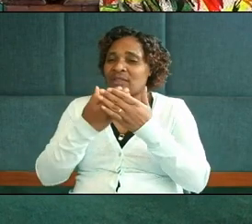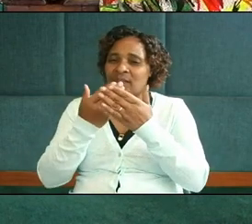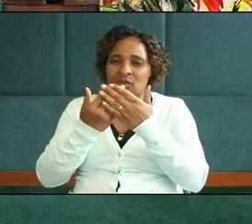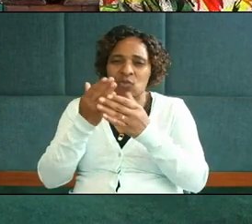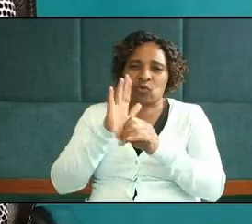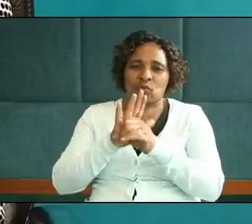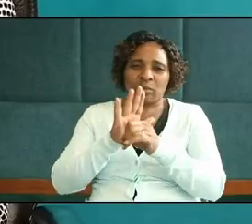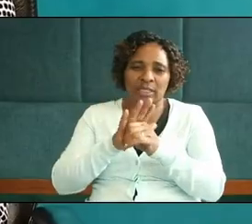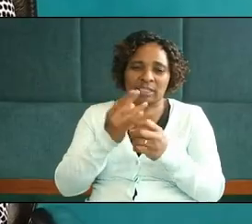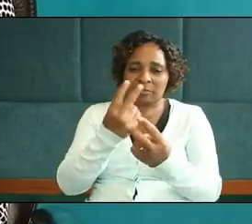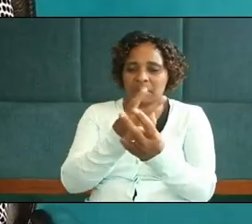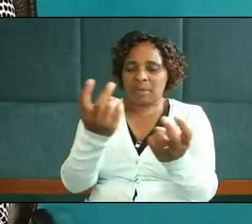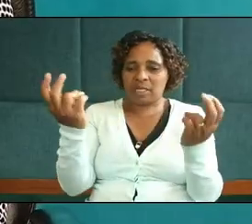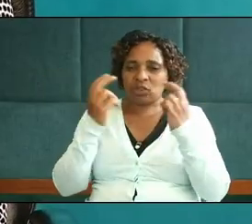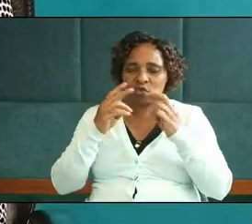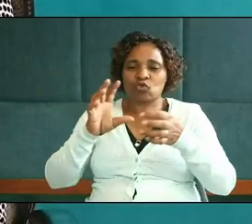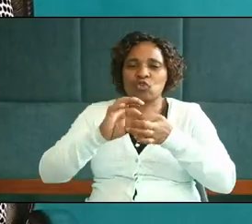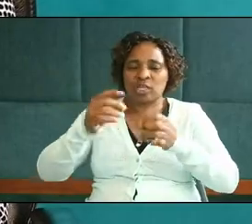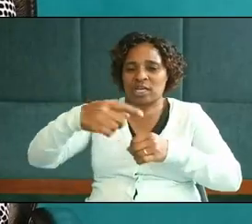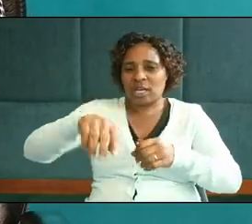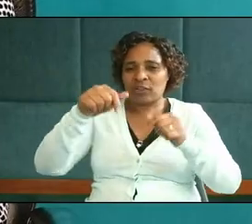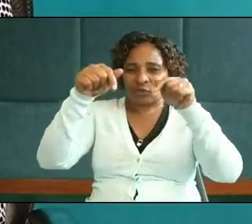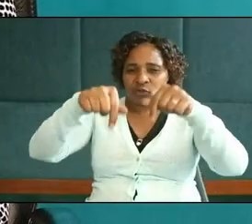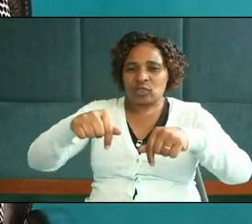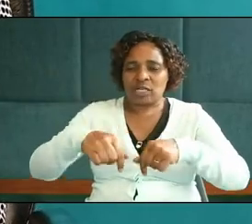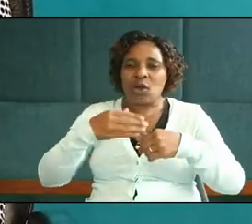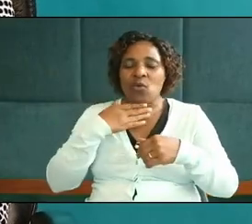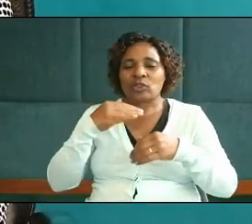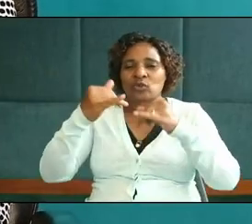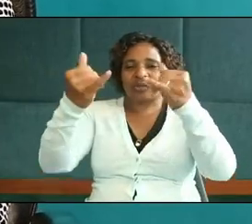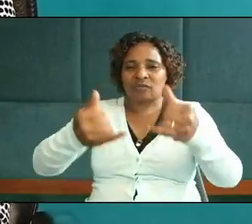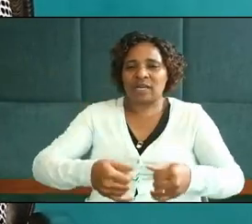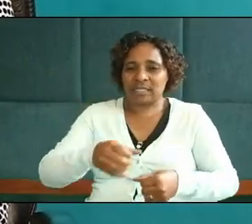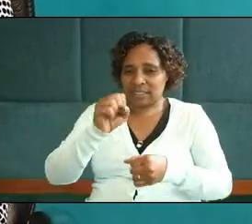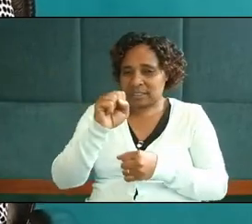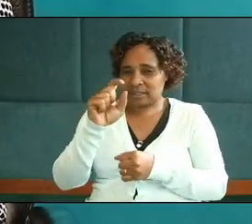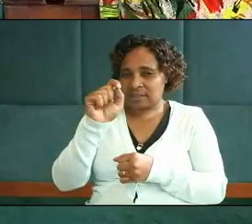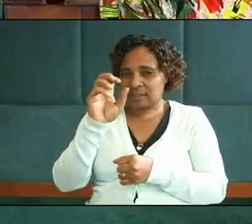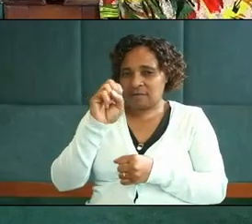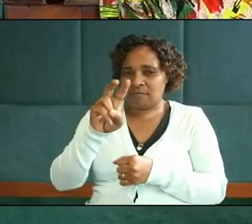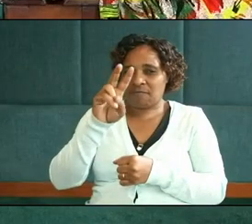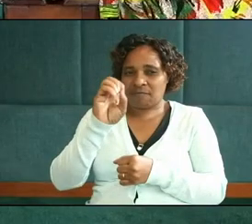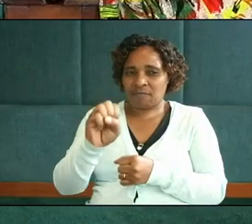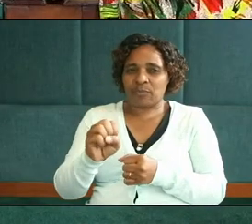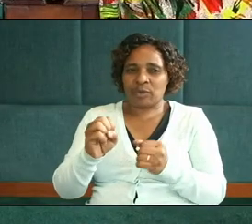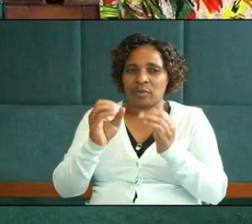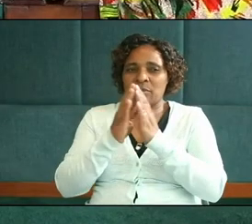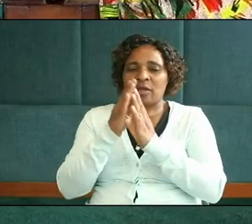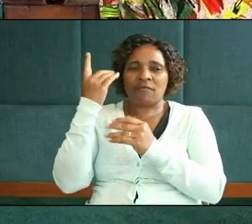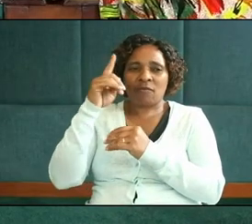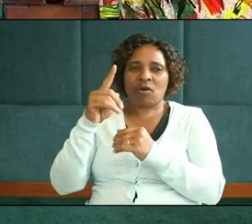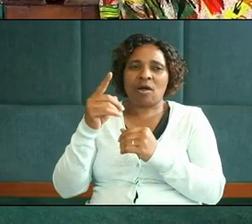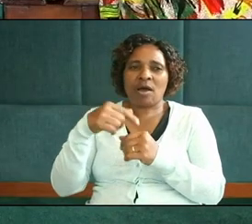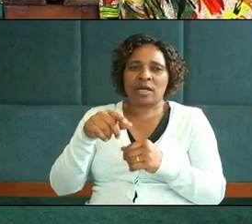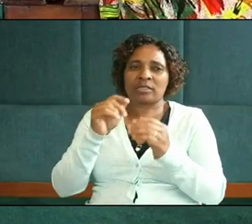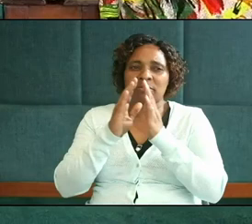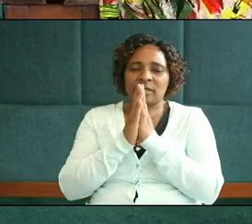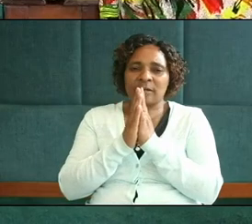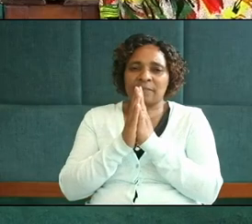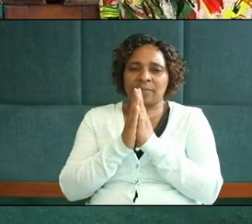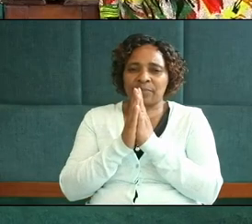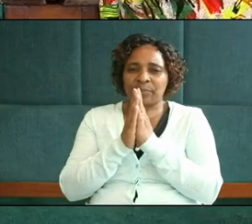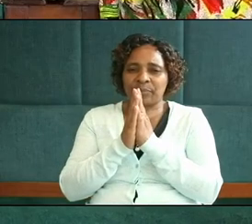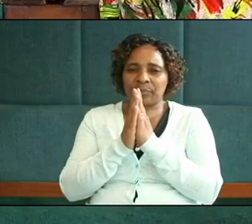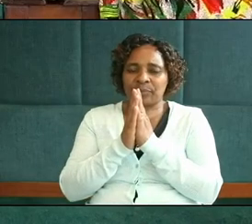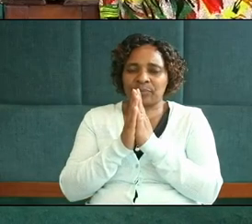much, our panelists, for joining us today. I'd like to invite Steve to close for us in prayer. Okay. So let's believe and